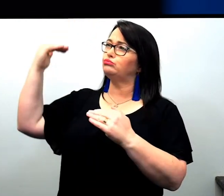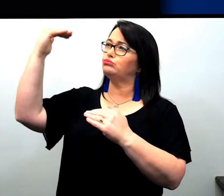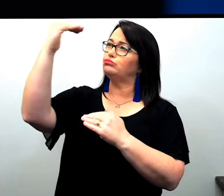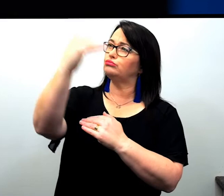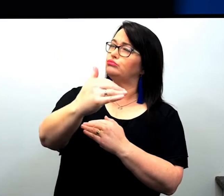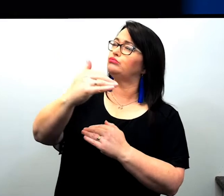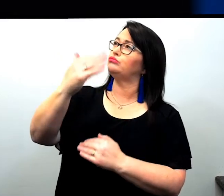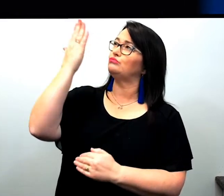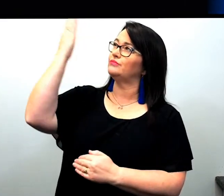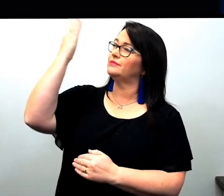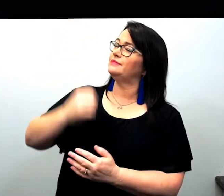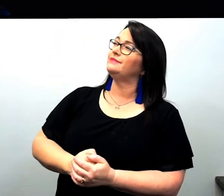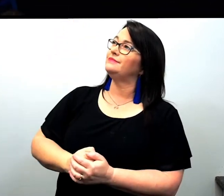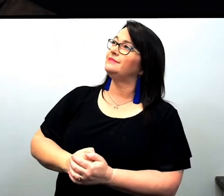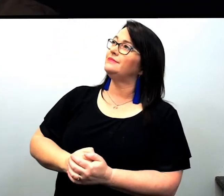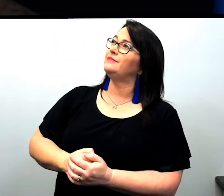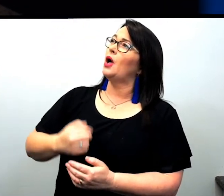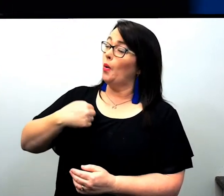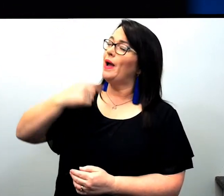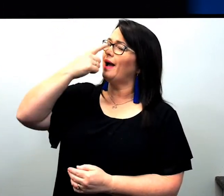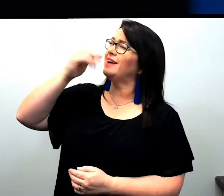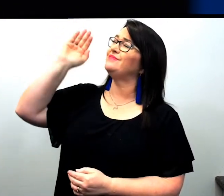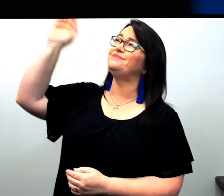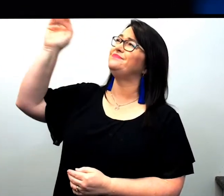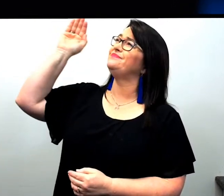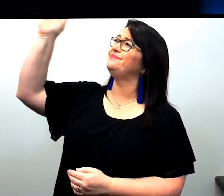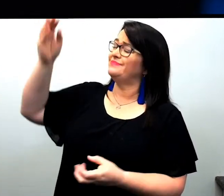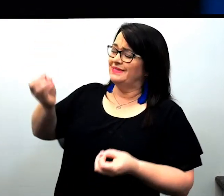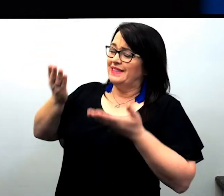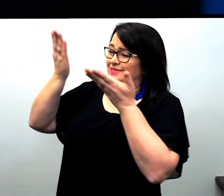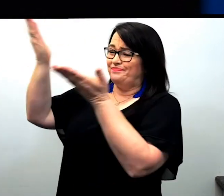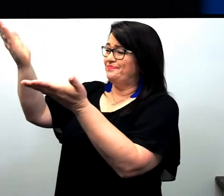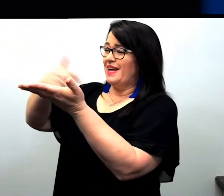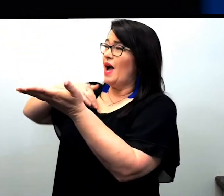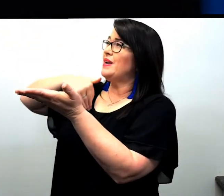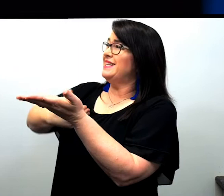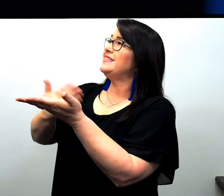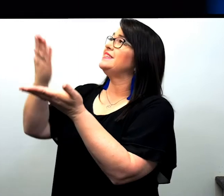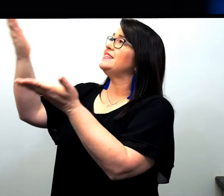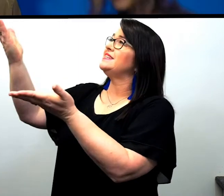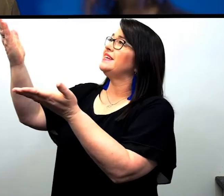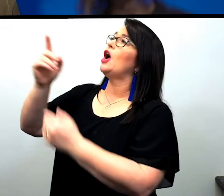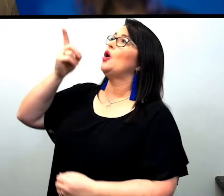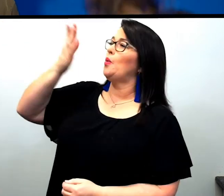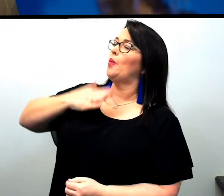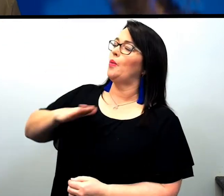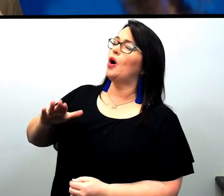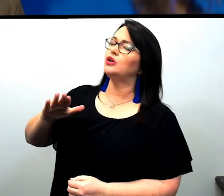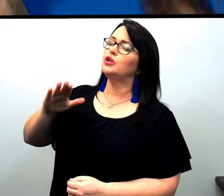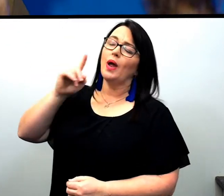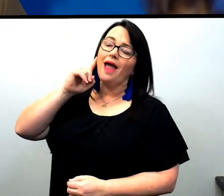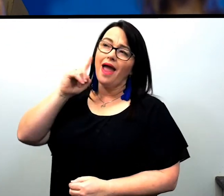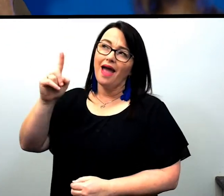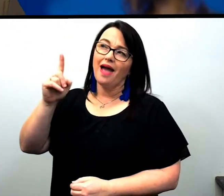And I thank You, Lord, we can come to You and we can present our need, knowing, Lord, that You hear us and You want to answer us. I